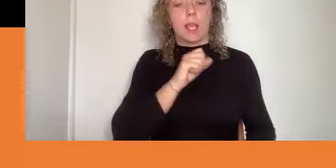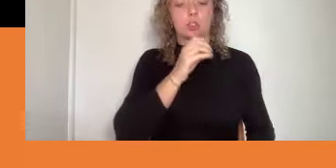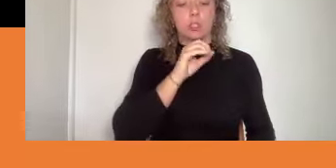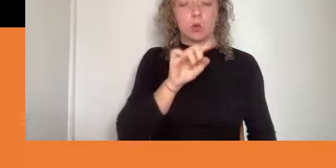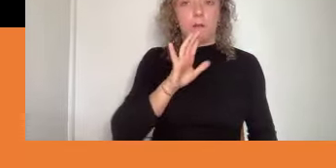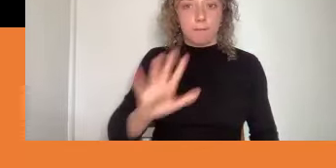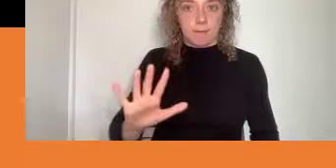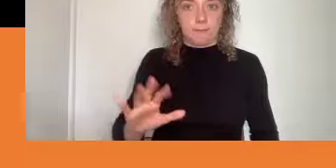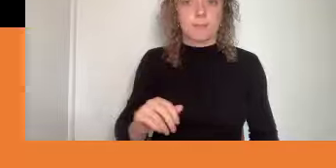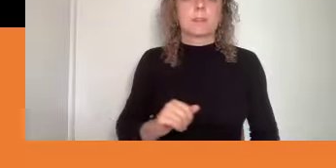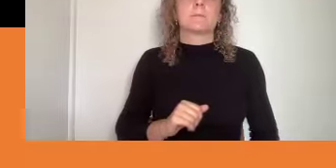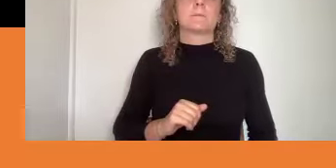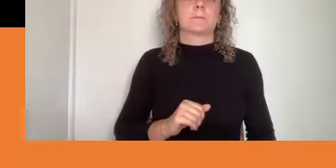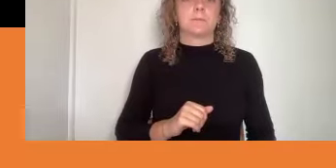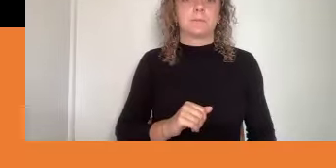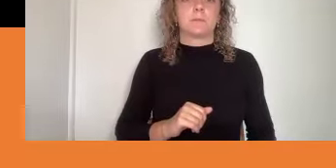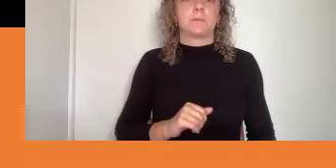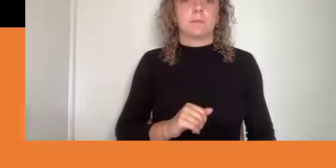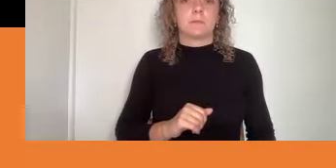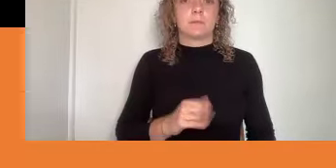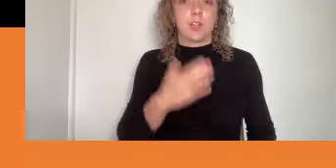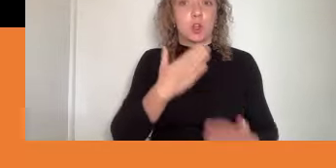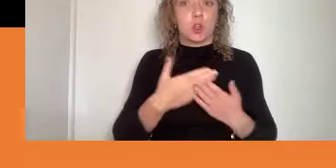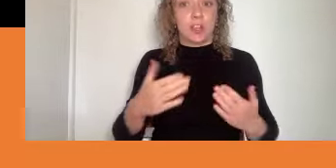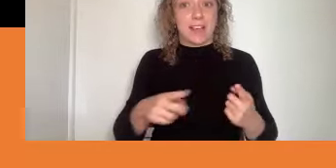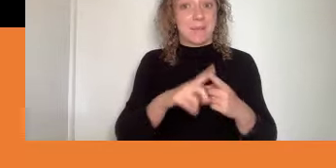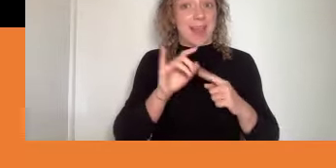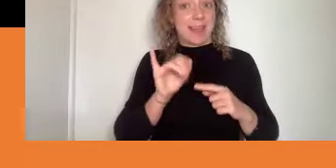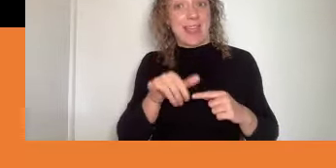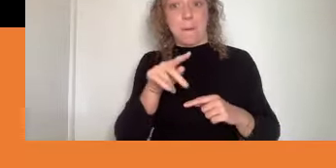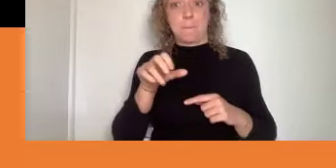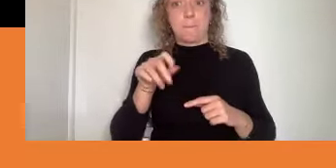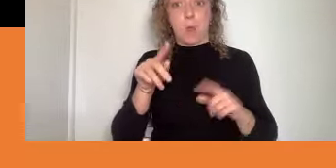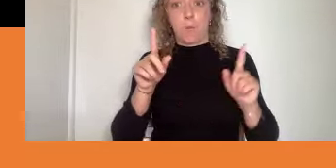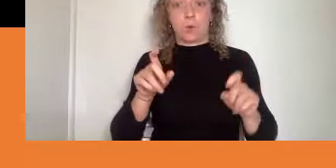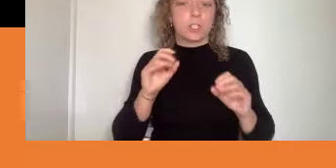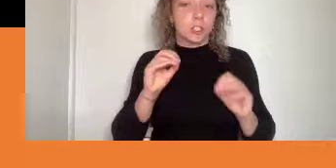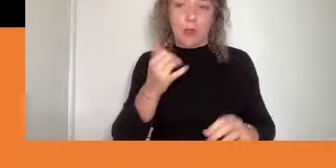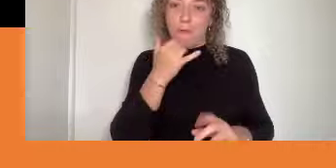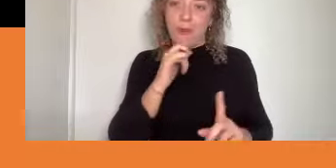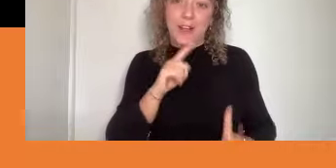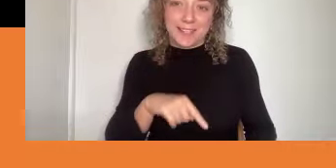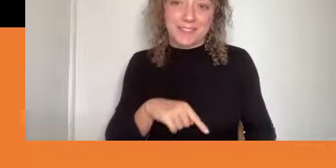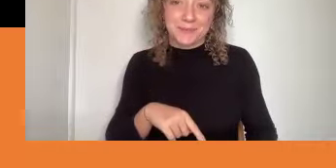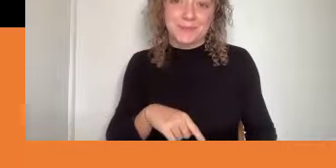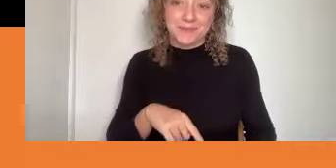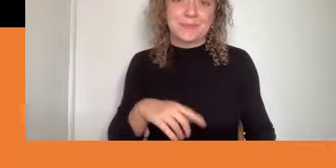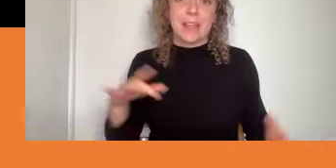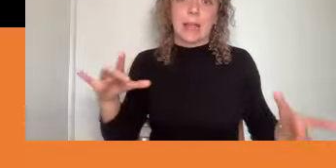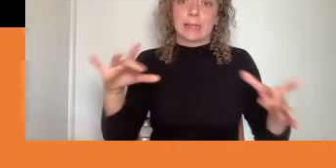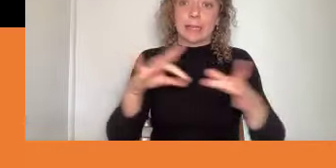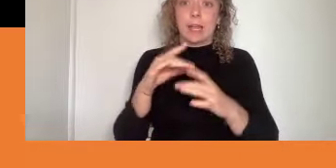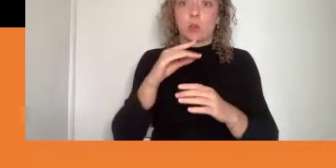5? So the good thing about this little pop quiz was there are no wrong answers. Okay, so connecting to a